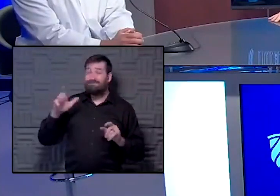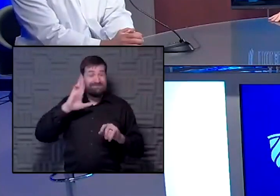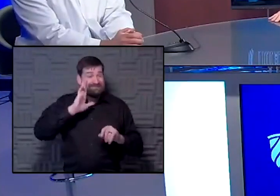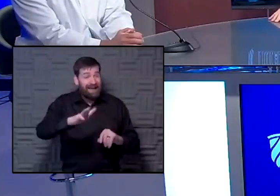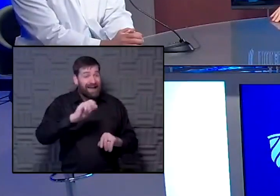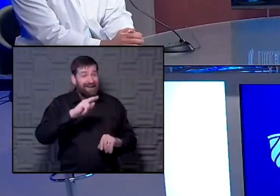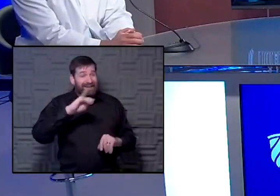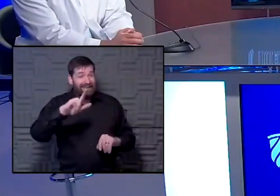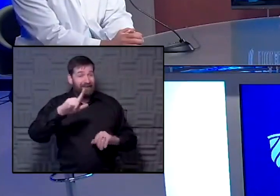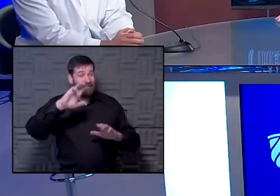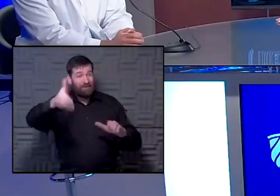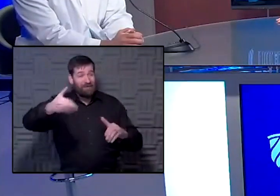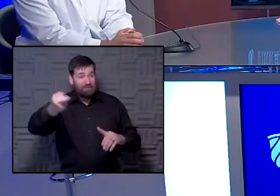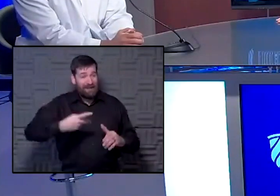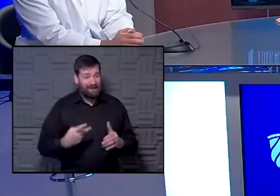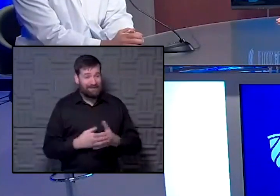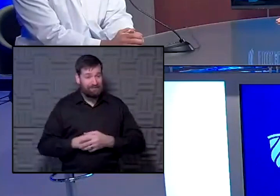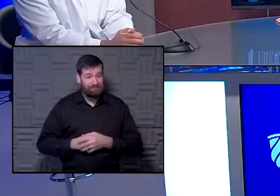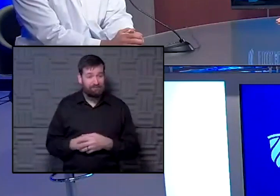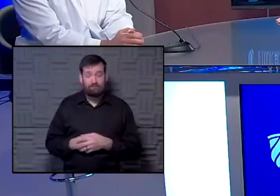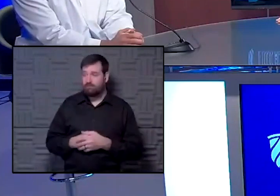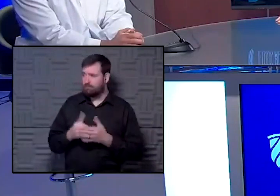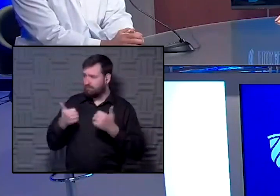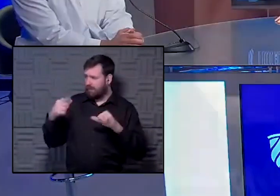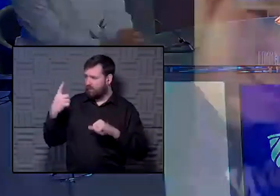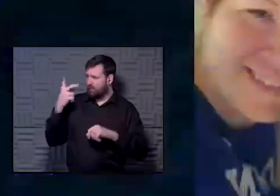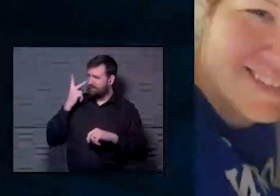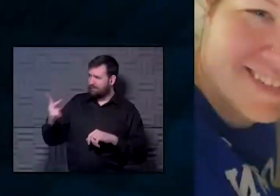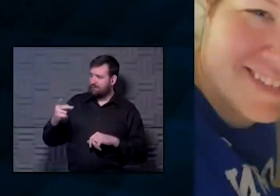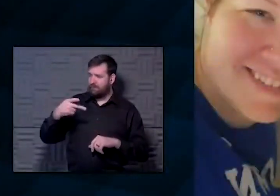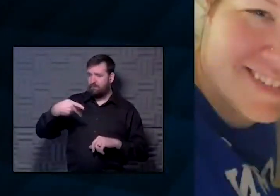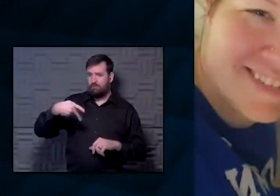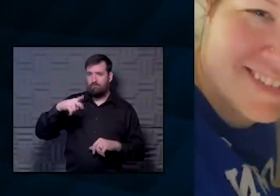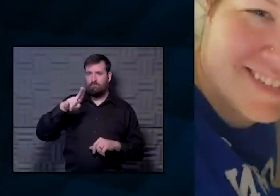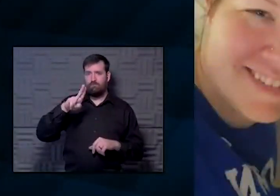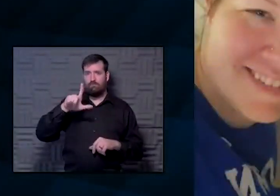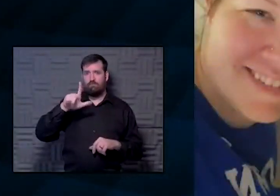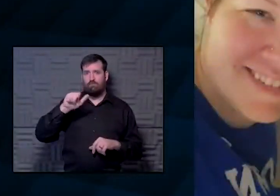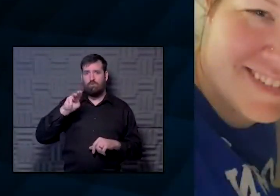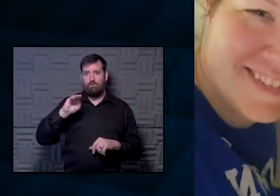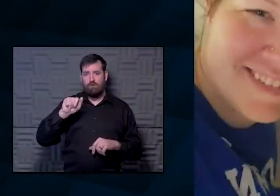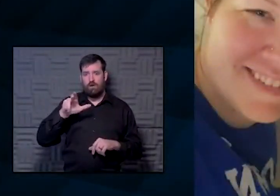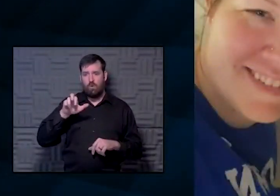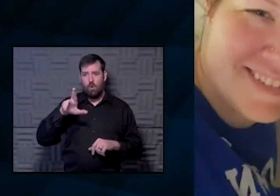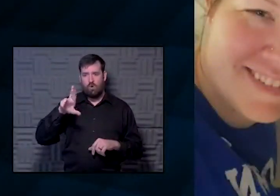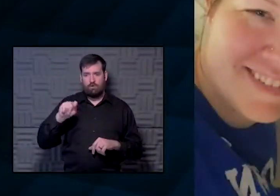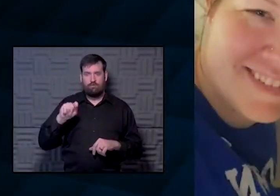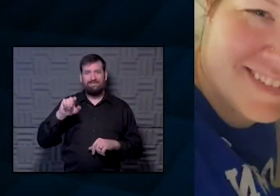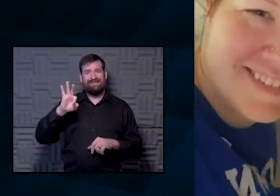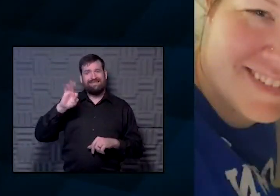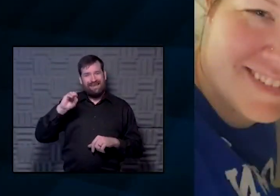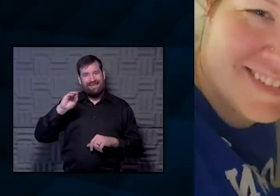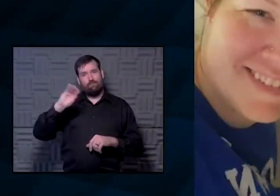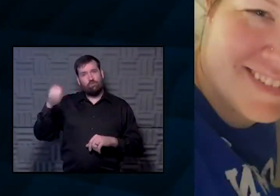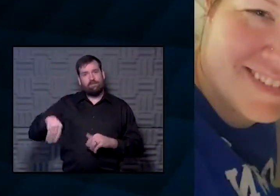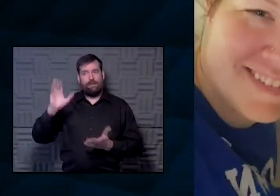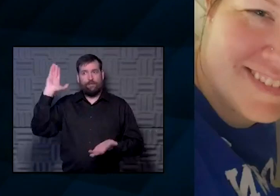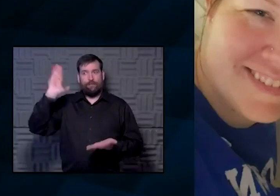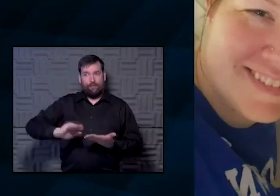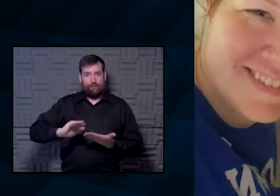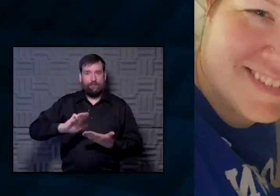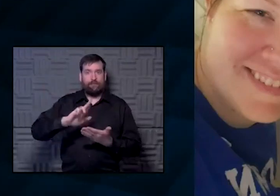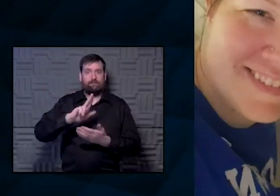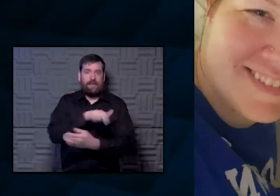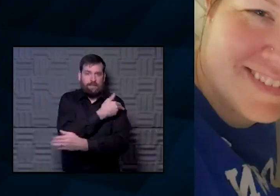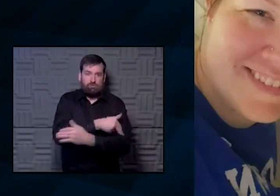Anil. Welcome back. Anyone see the Pulmocort study showing a 90% reduction in hospitalization rate?